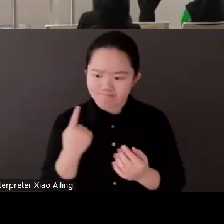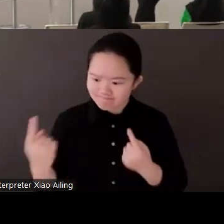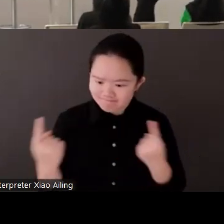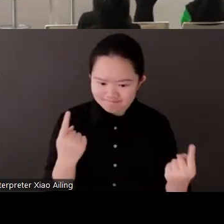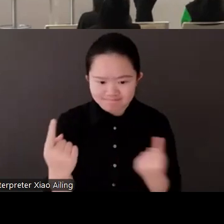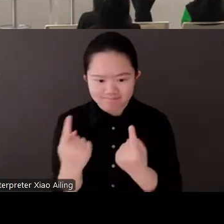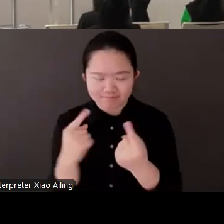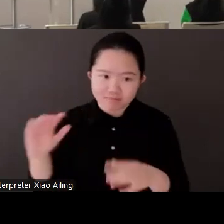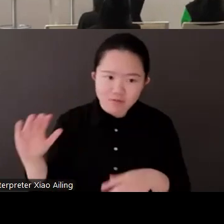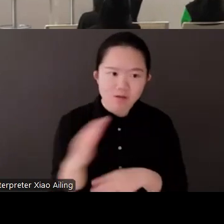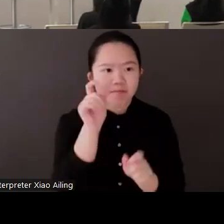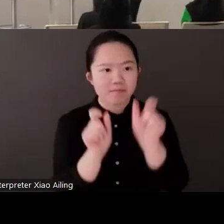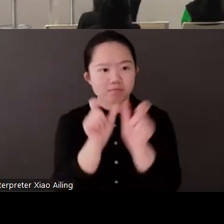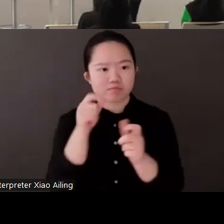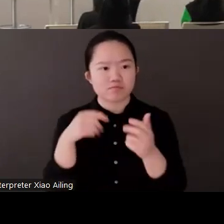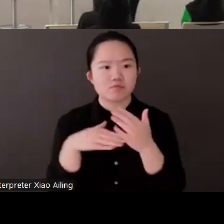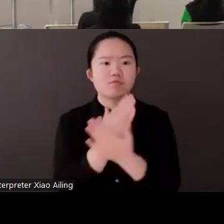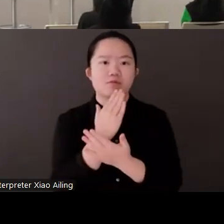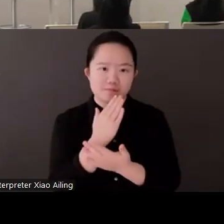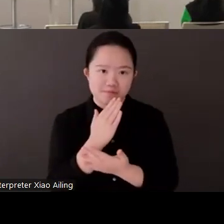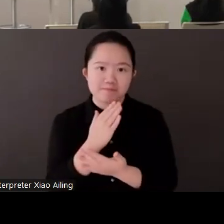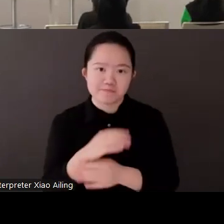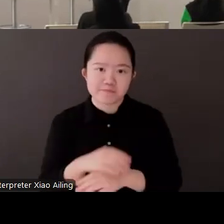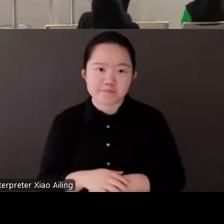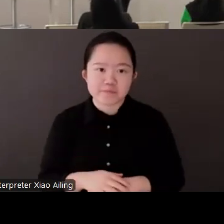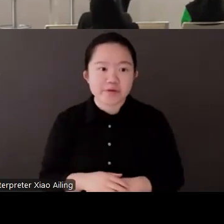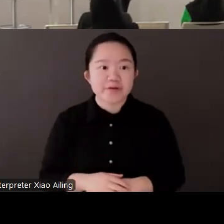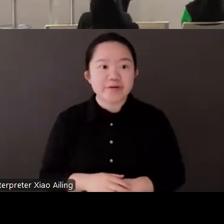Joining IAAP also allows you to get